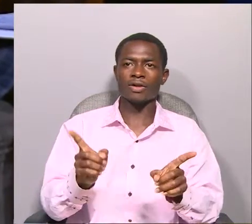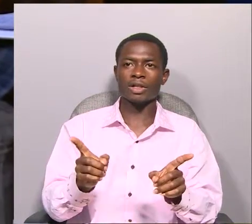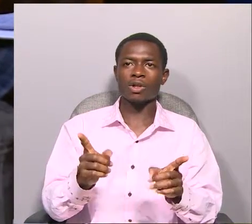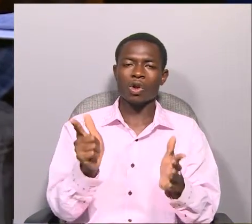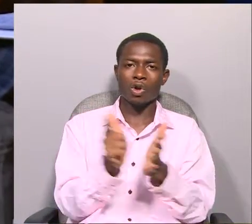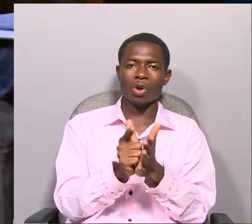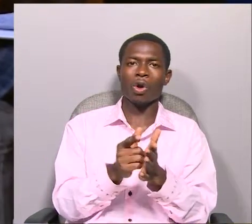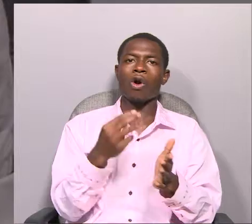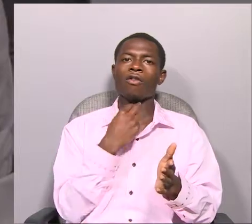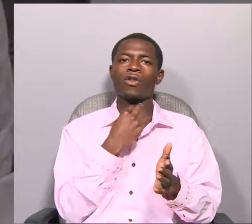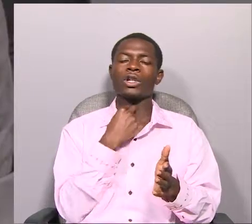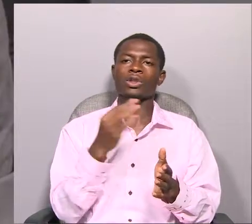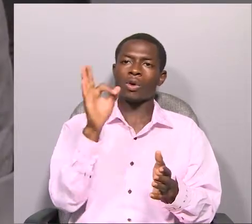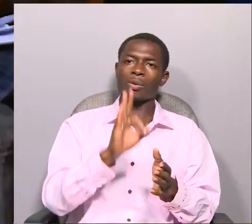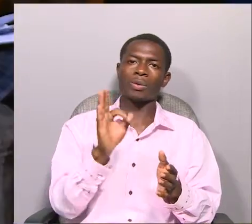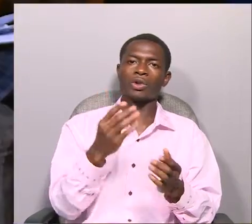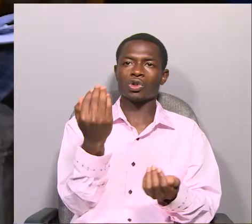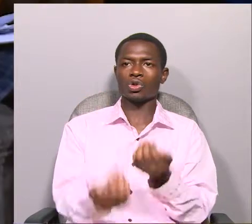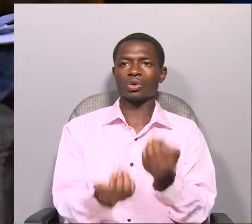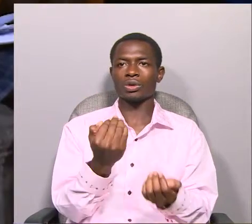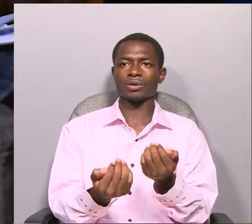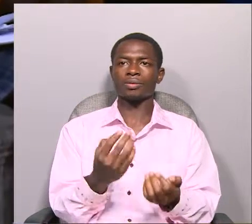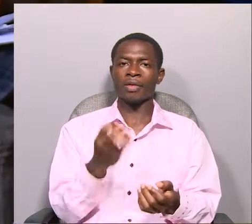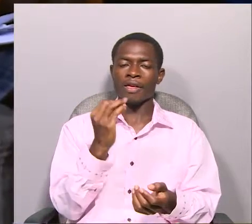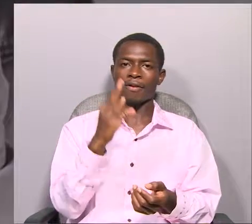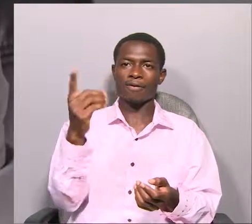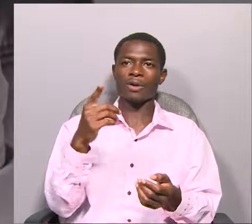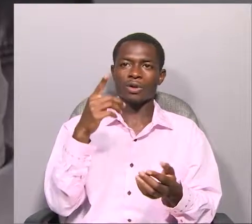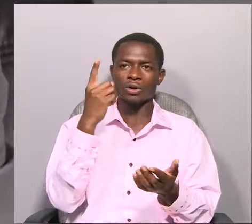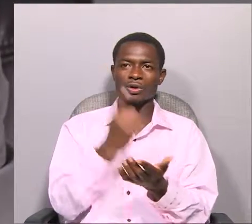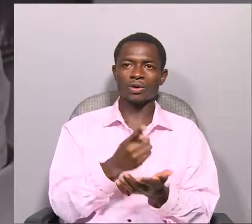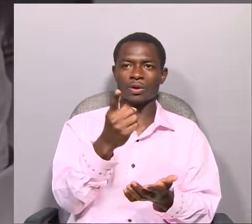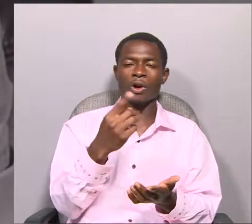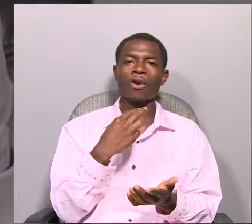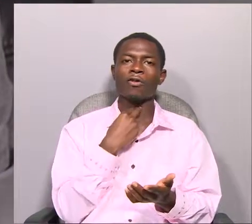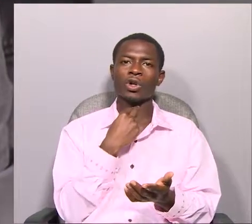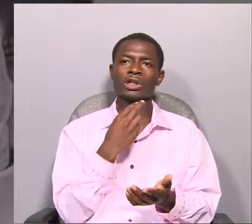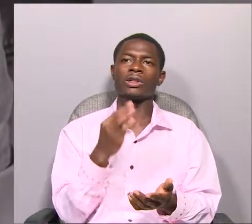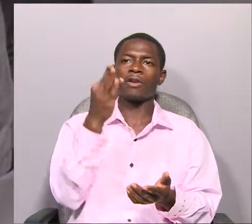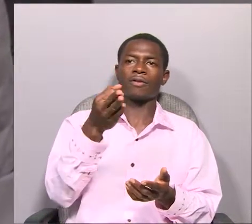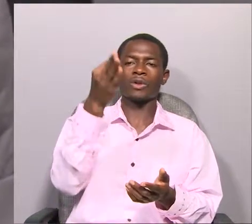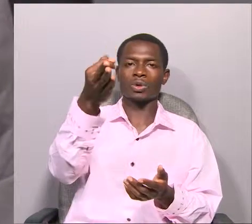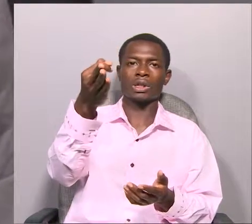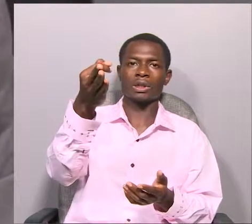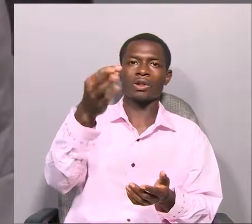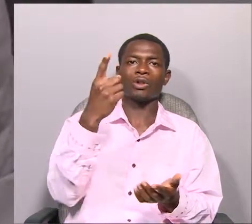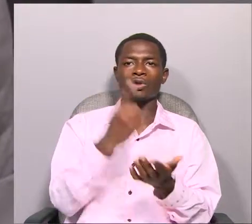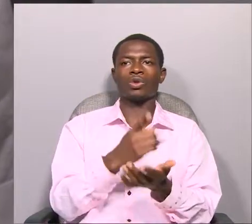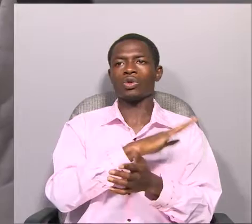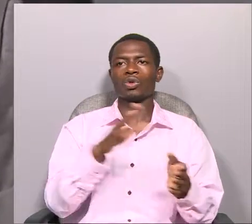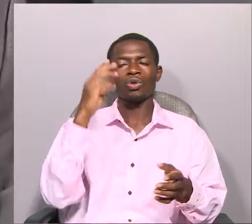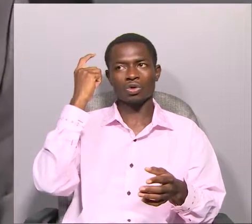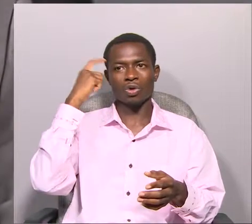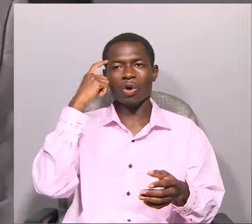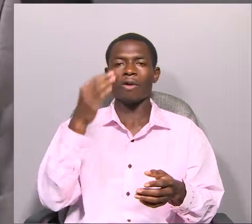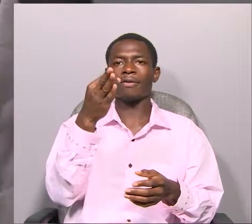really reckon to the voices of these children? If you don't reckon to the voices of the future, then you don't belong